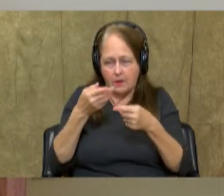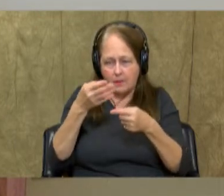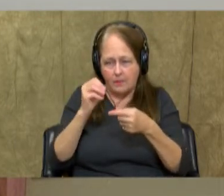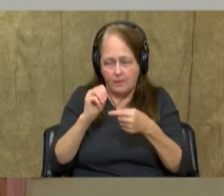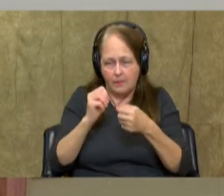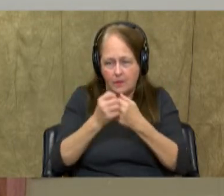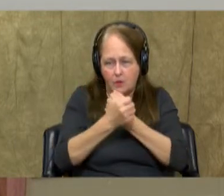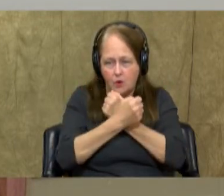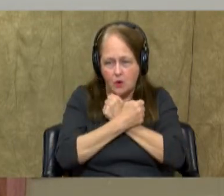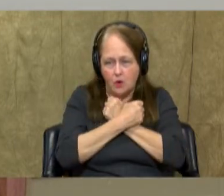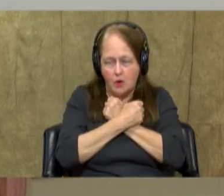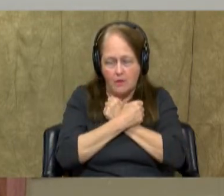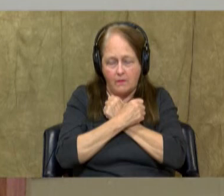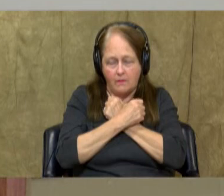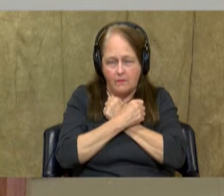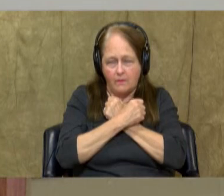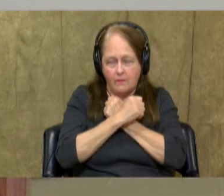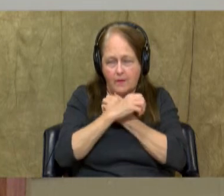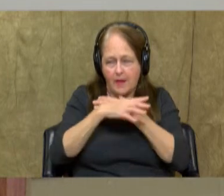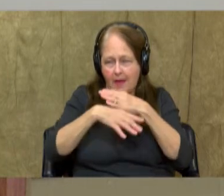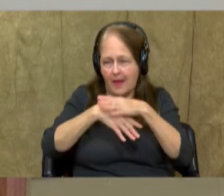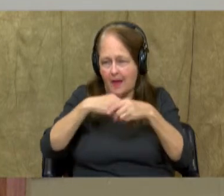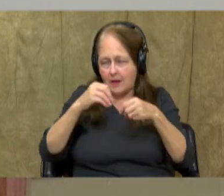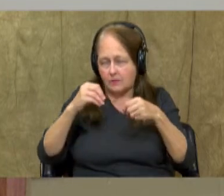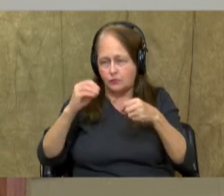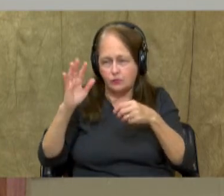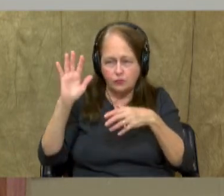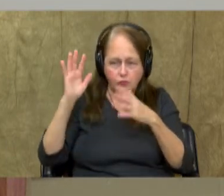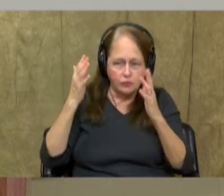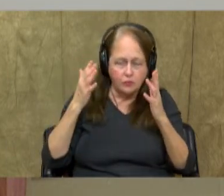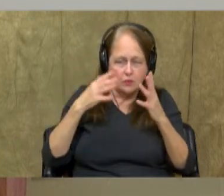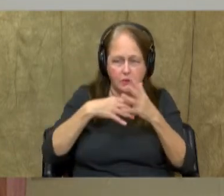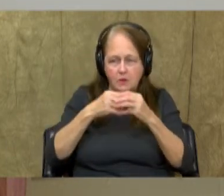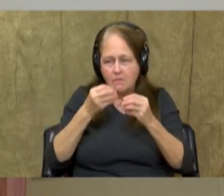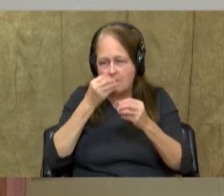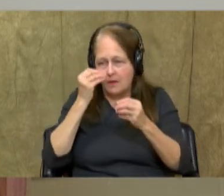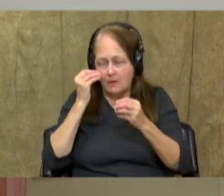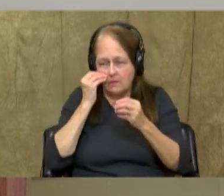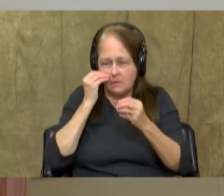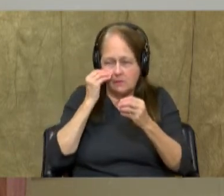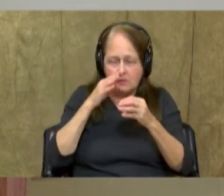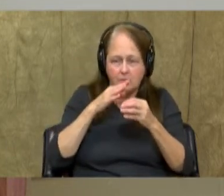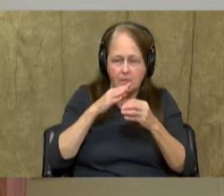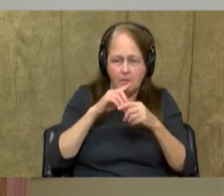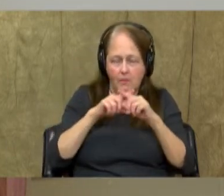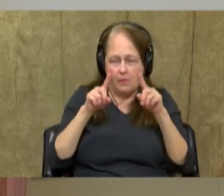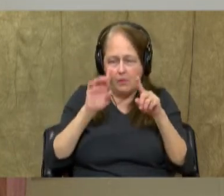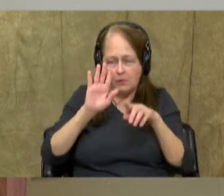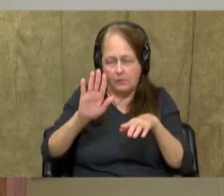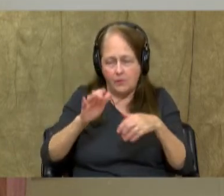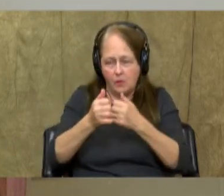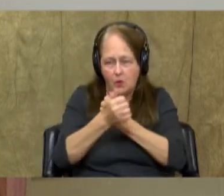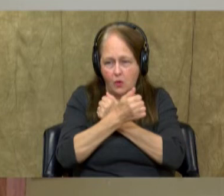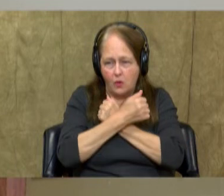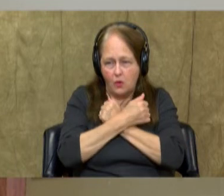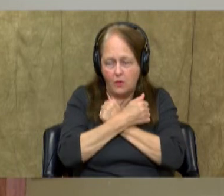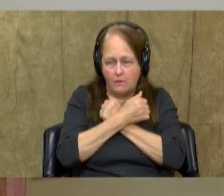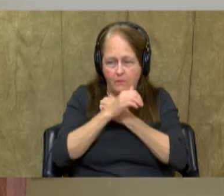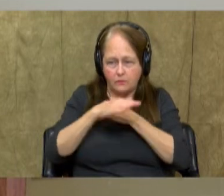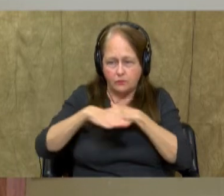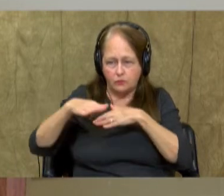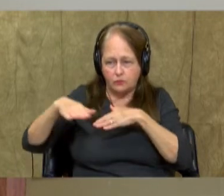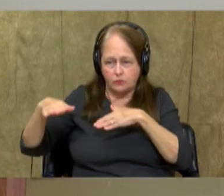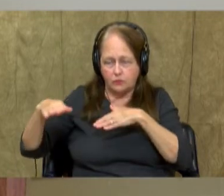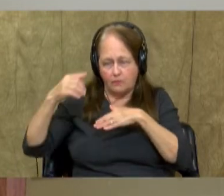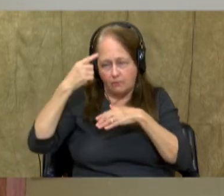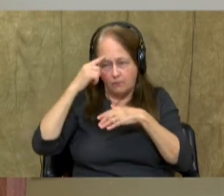on how he loved nature and everything he did, what became of that. Because of his love as a child growing up